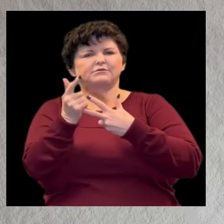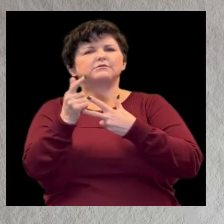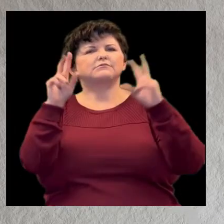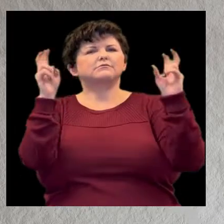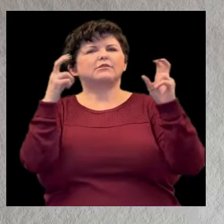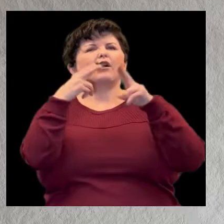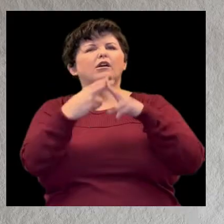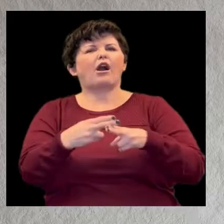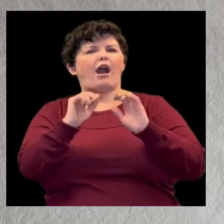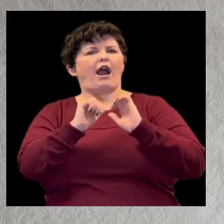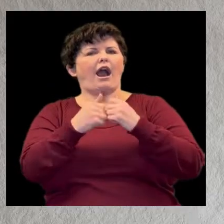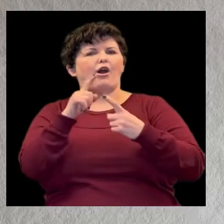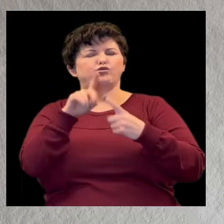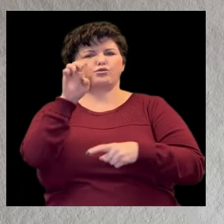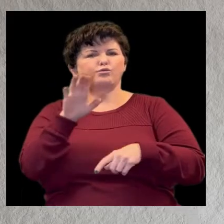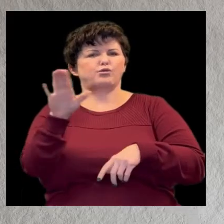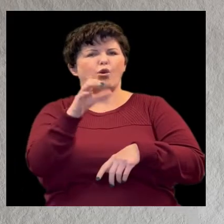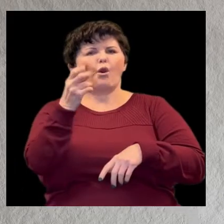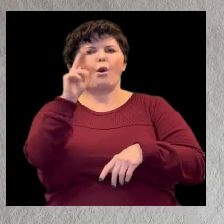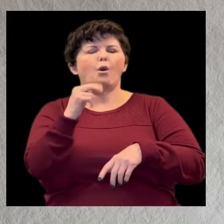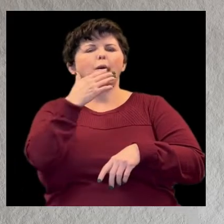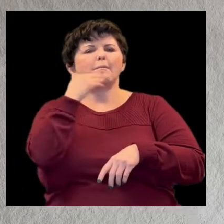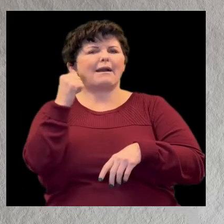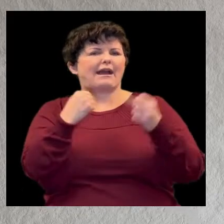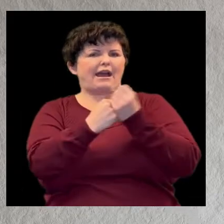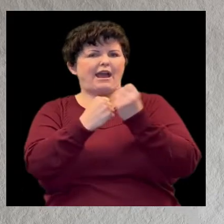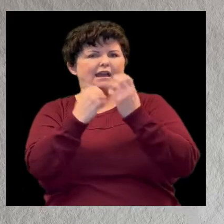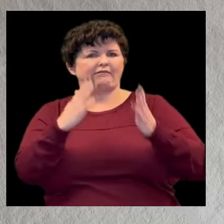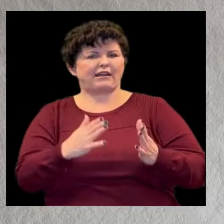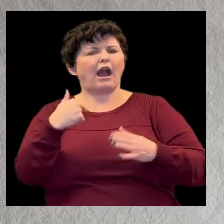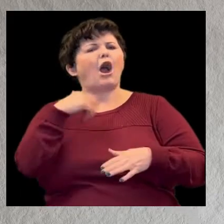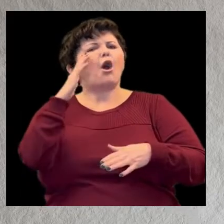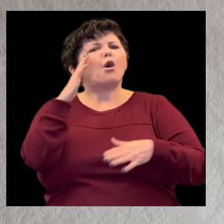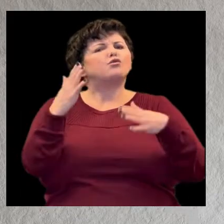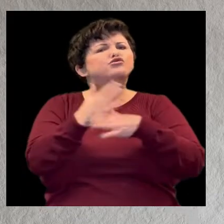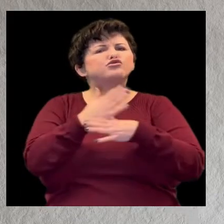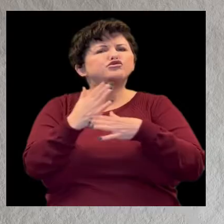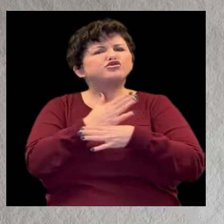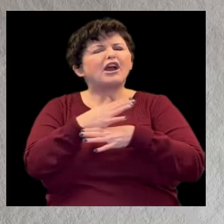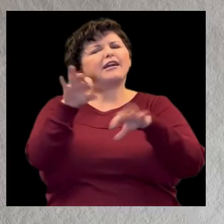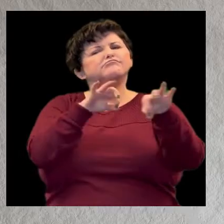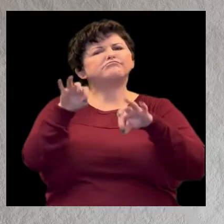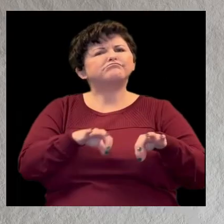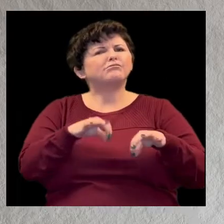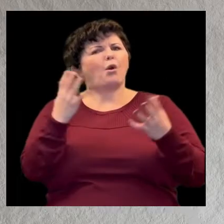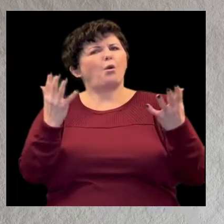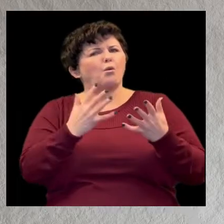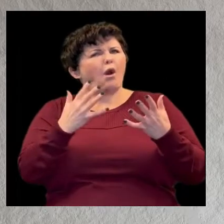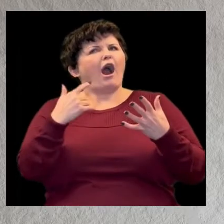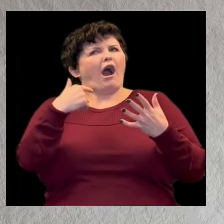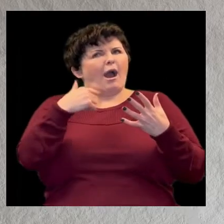Best Advocate. I will share with you some things that I have found helpful when speaking up for